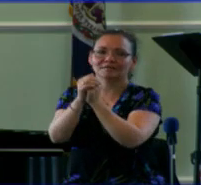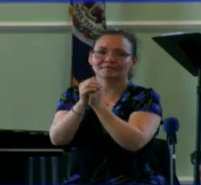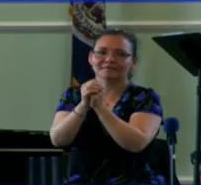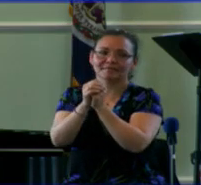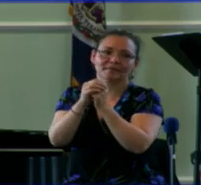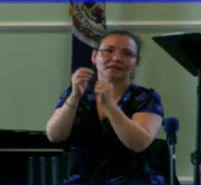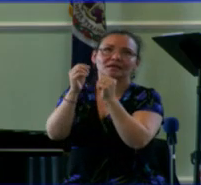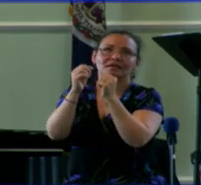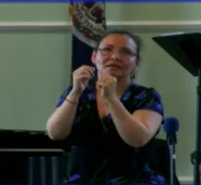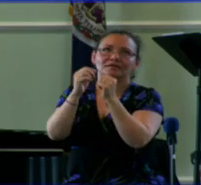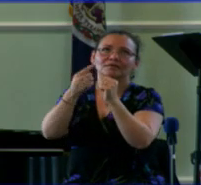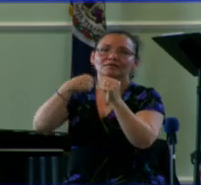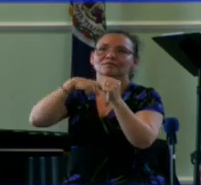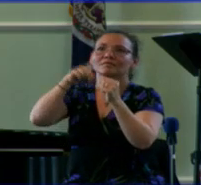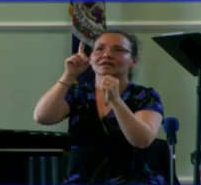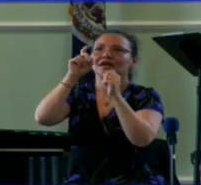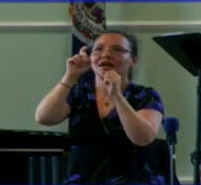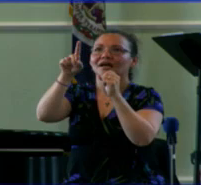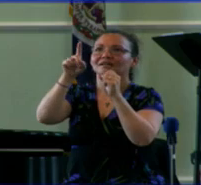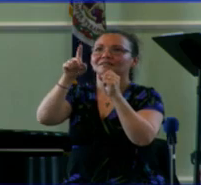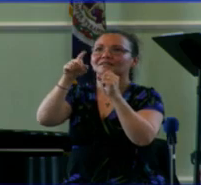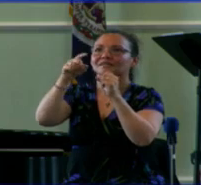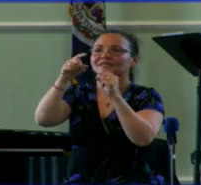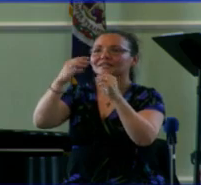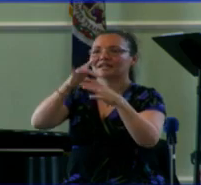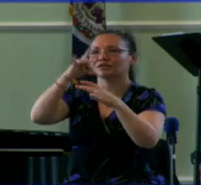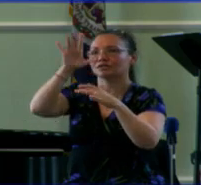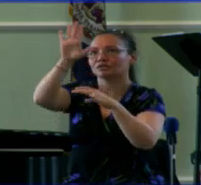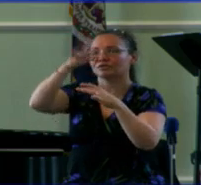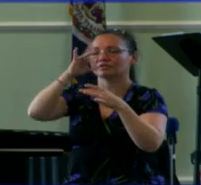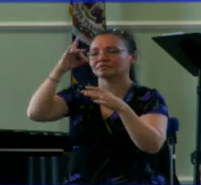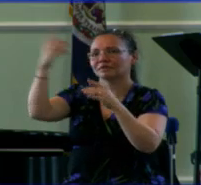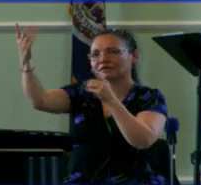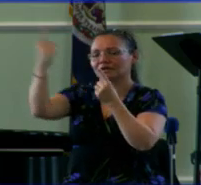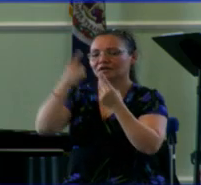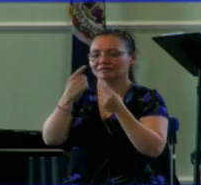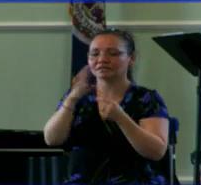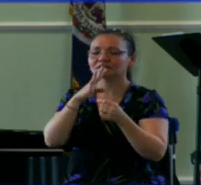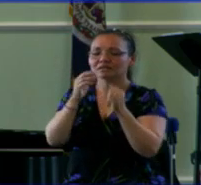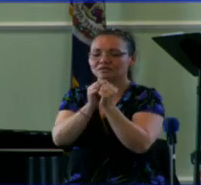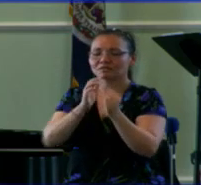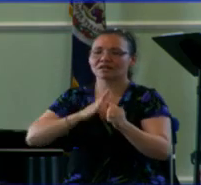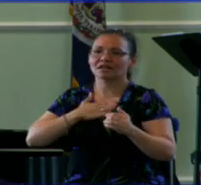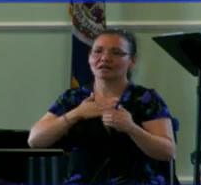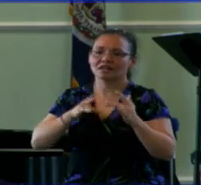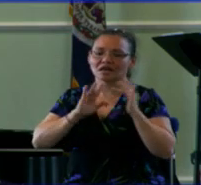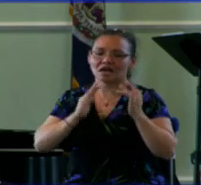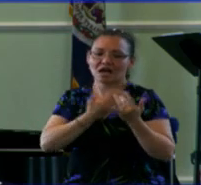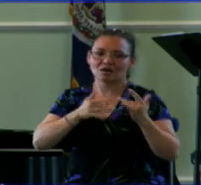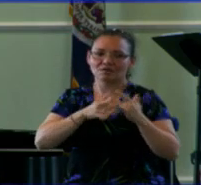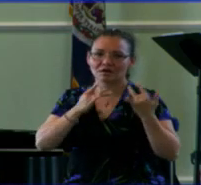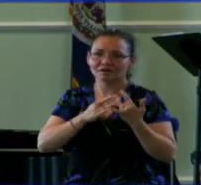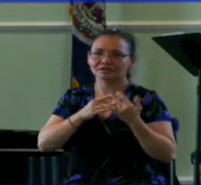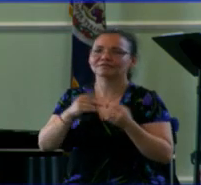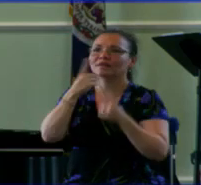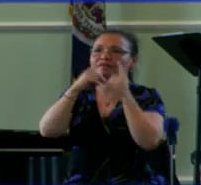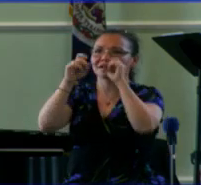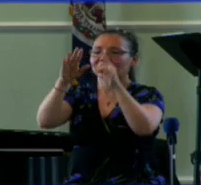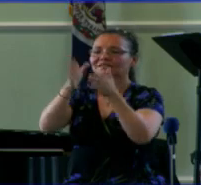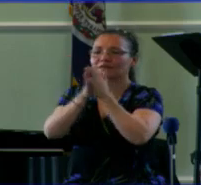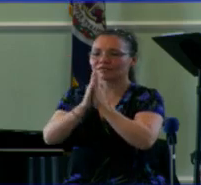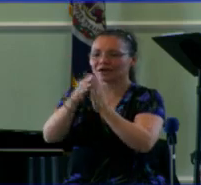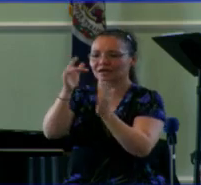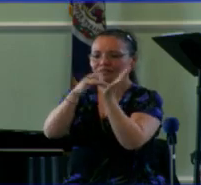mighty way and speak to each of our hearts. We thank you and praise you in Jesus' name. Amen.